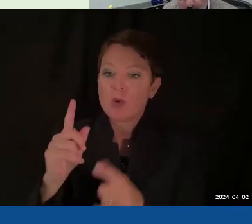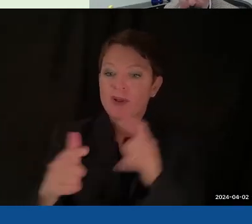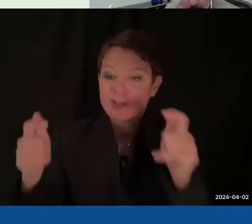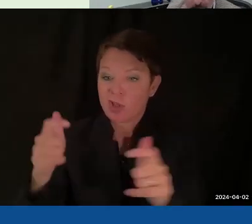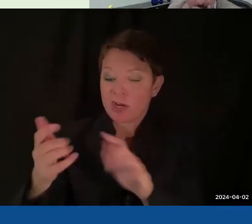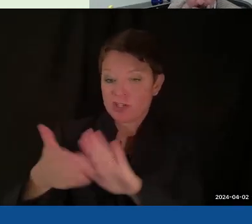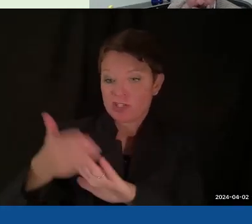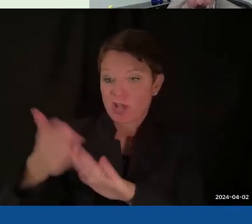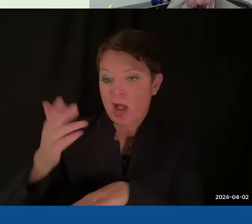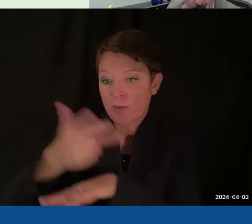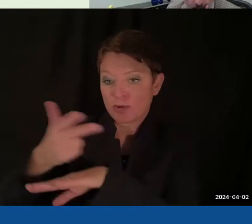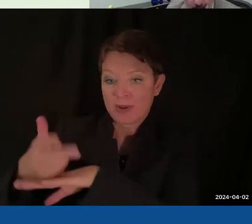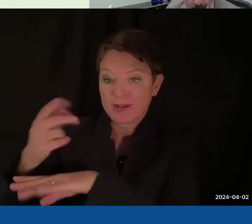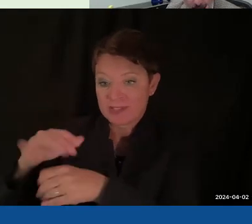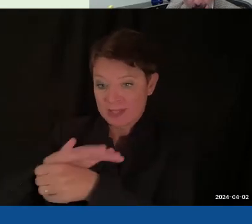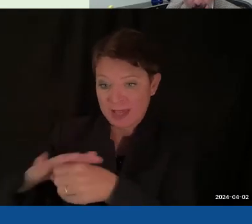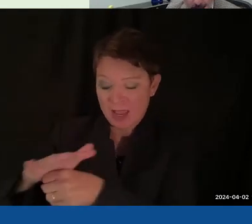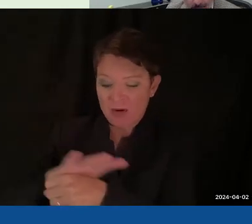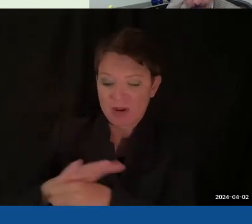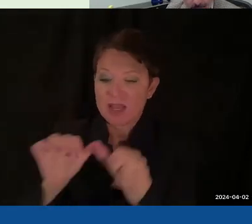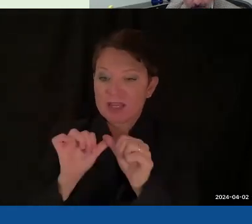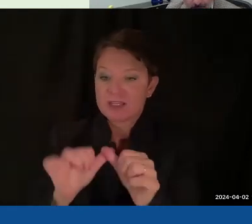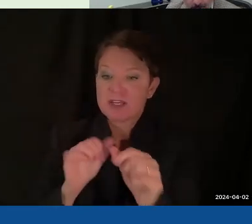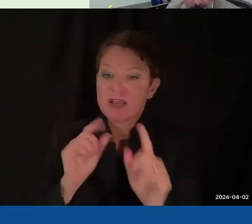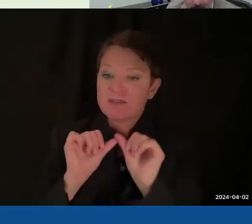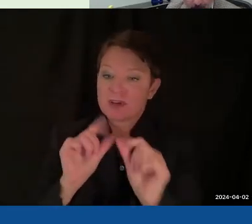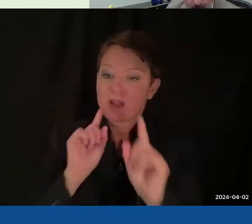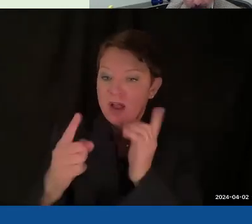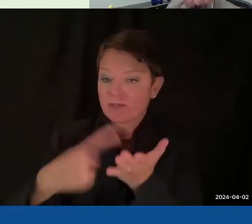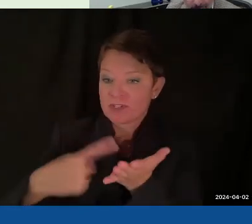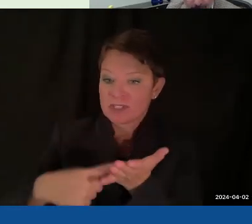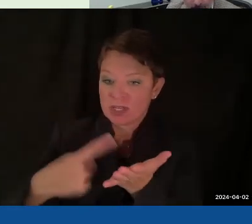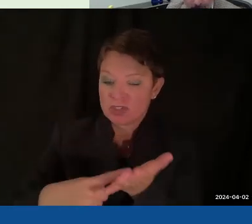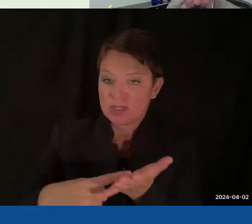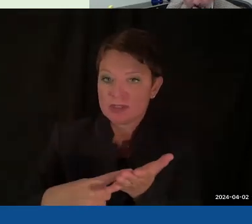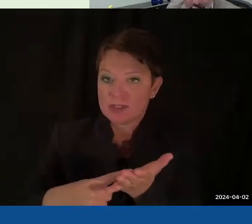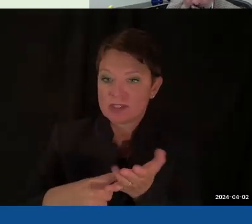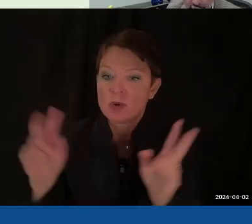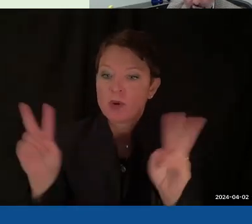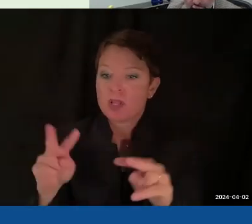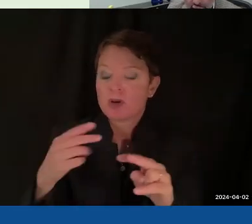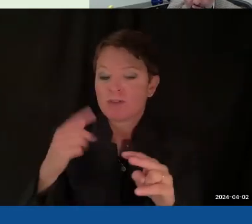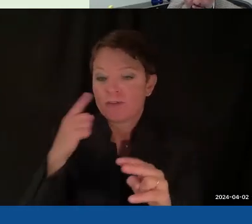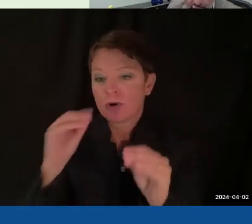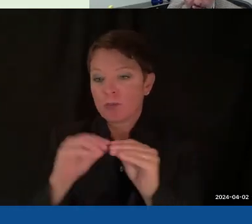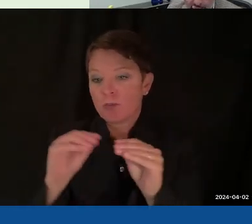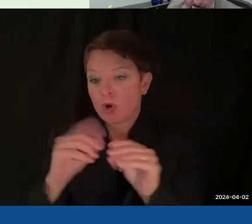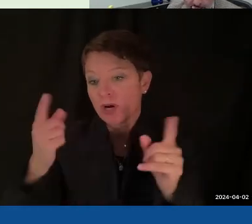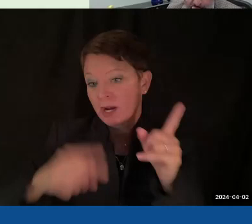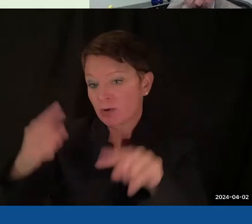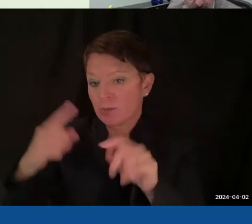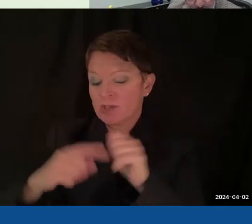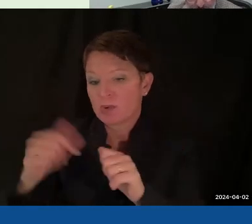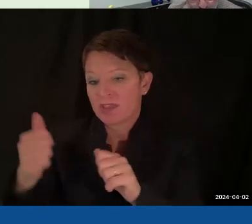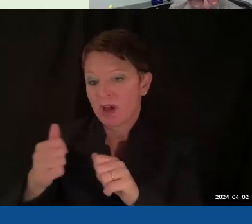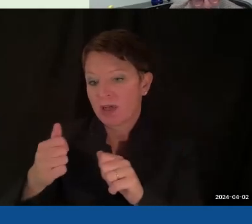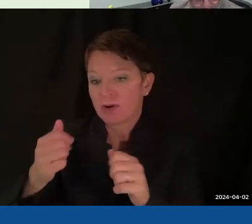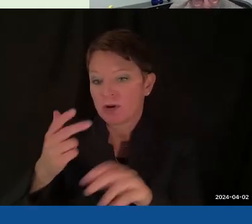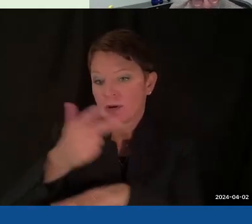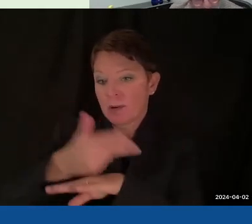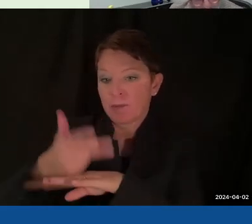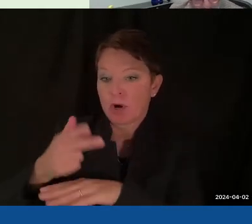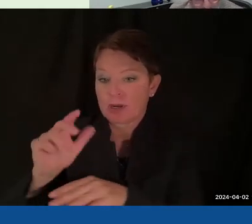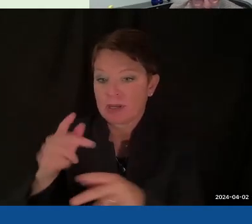operators in the area, and continue to have conversations. And we'll look to strike similar agreements with other operators in the area as